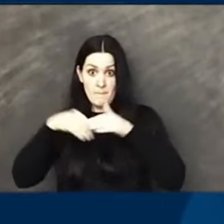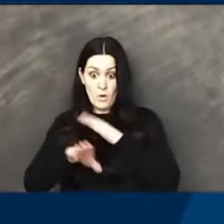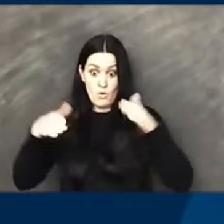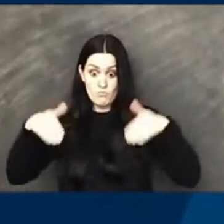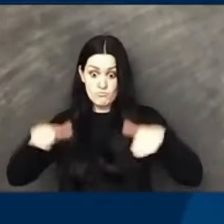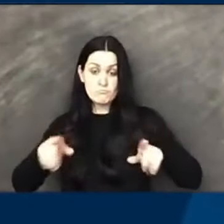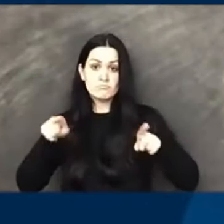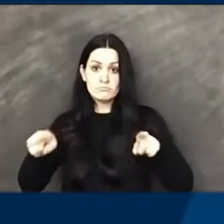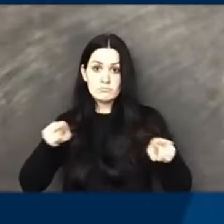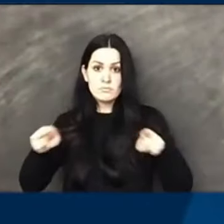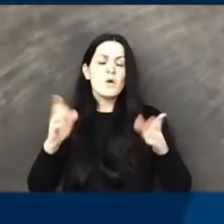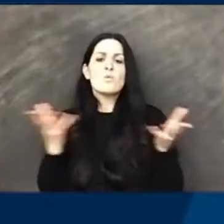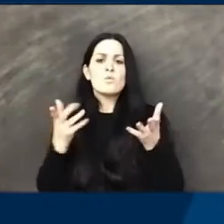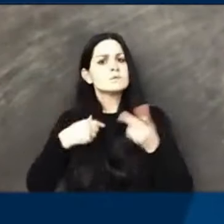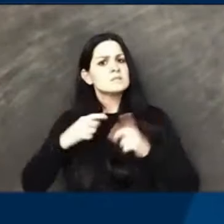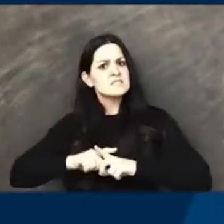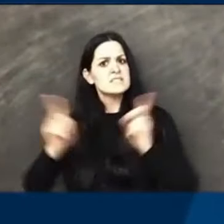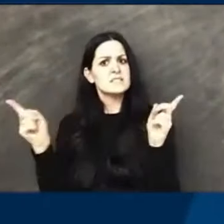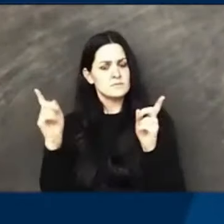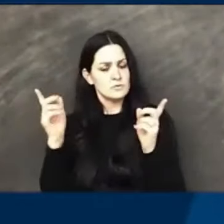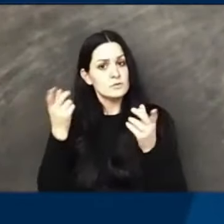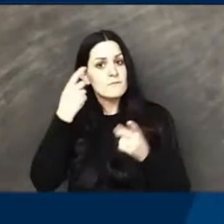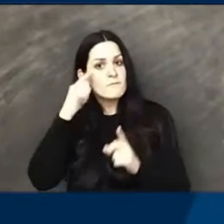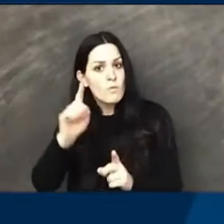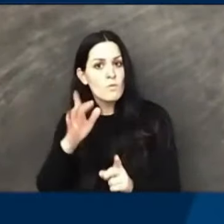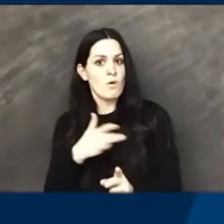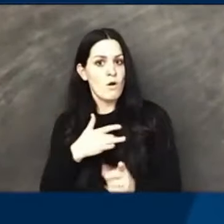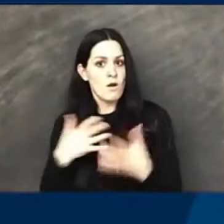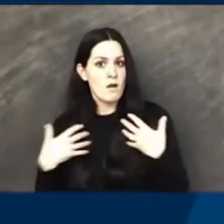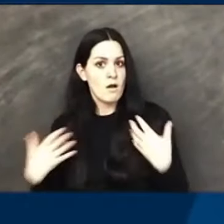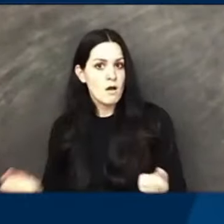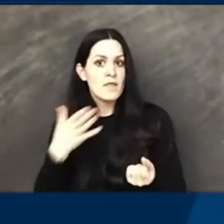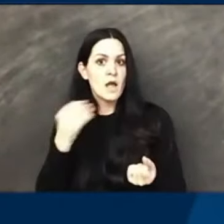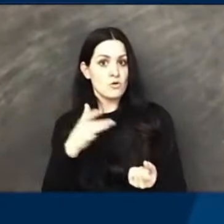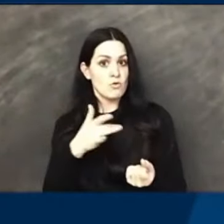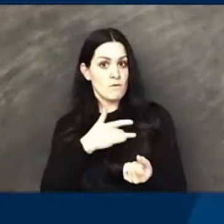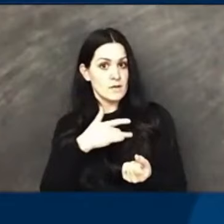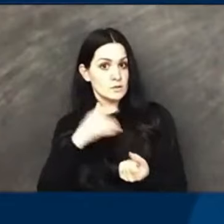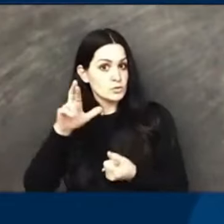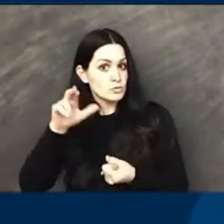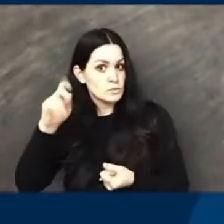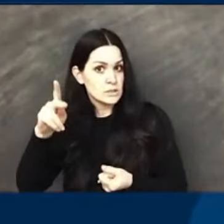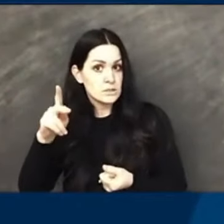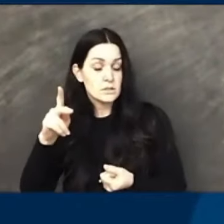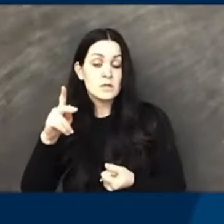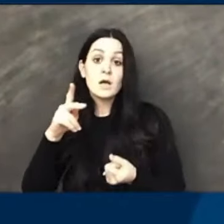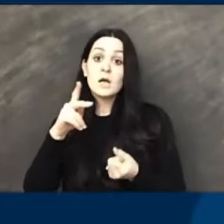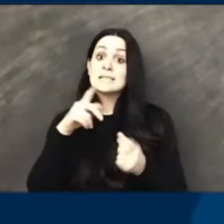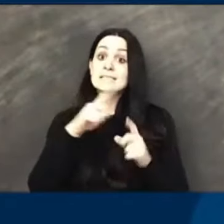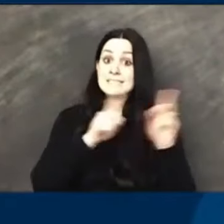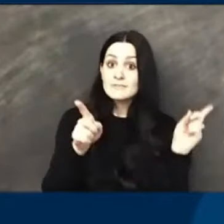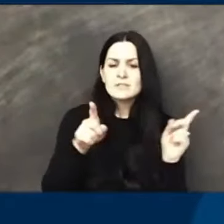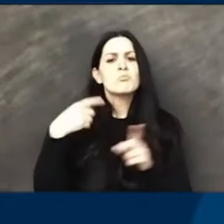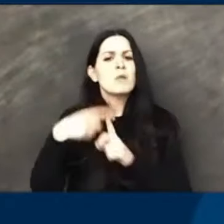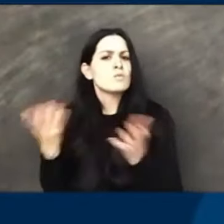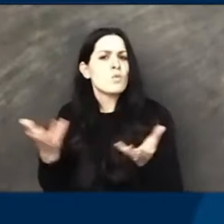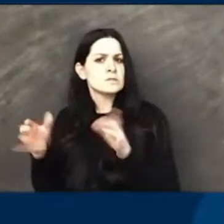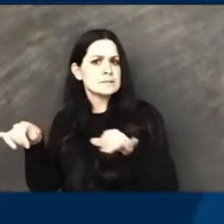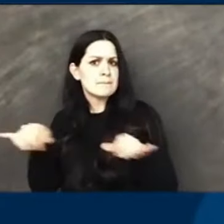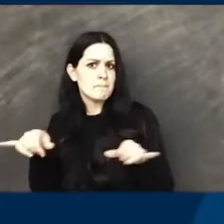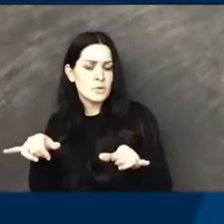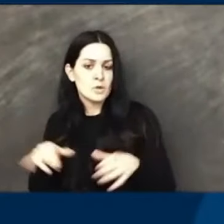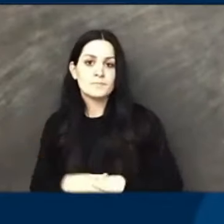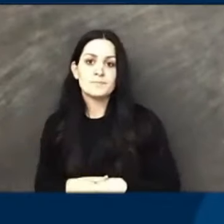health and cardiovascular risk? And what's the same for everyone? Well, so let me start out with things